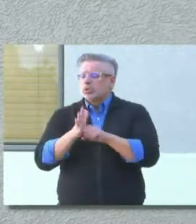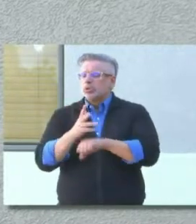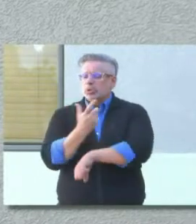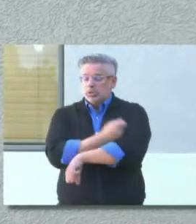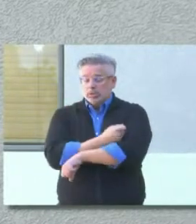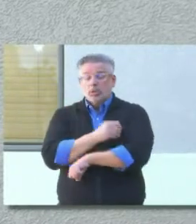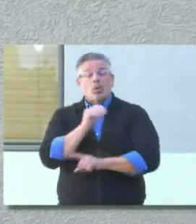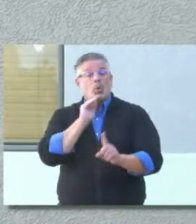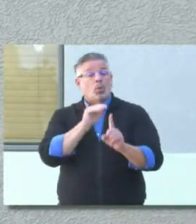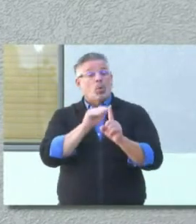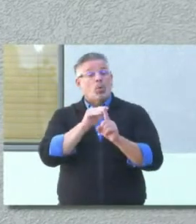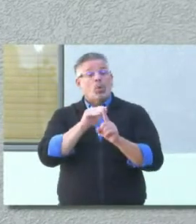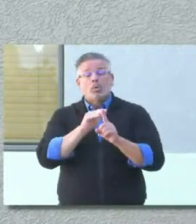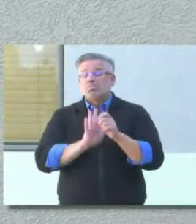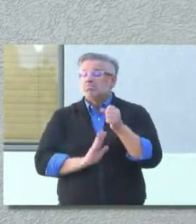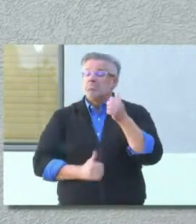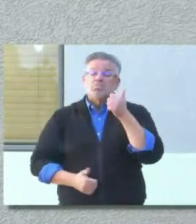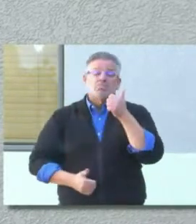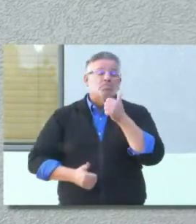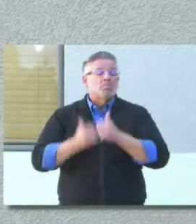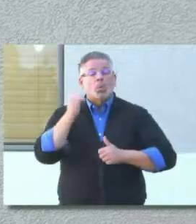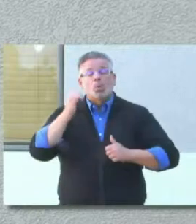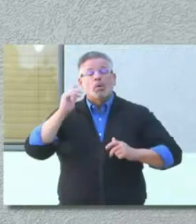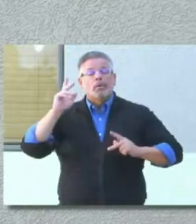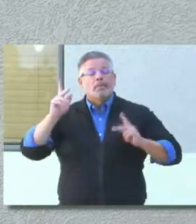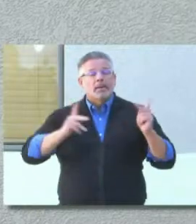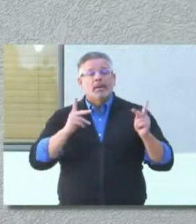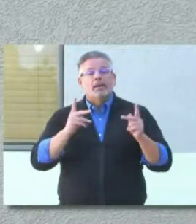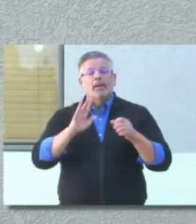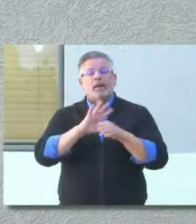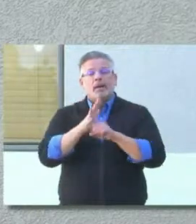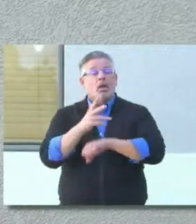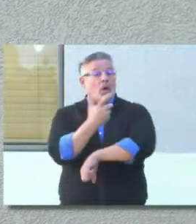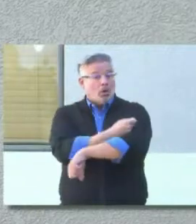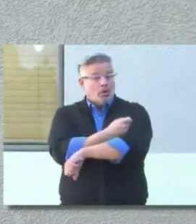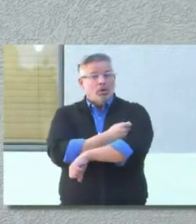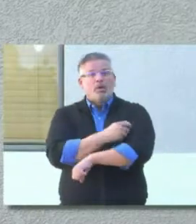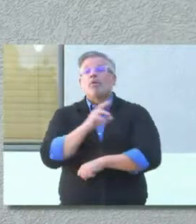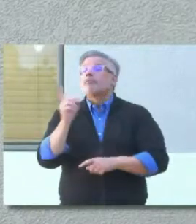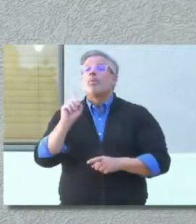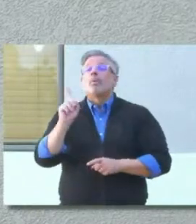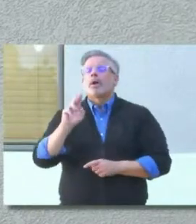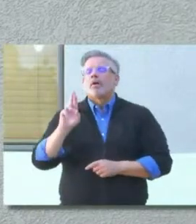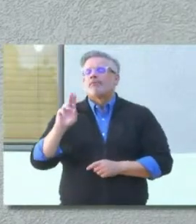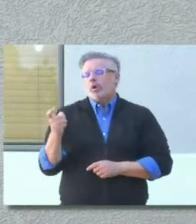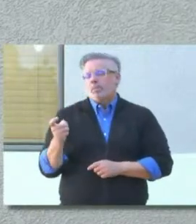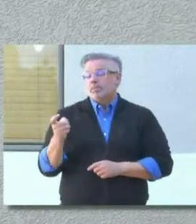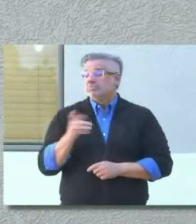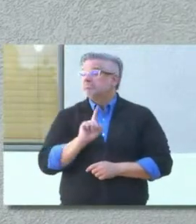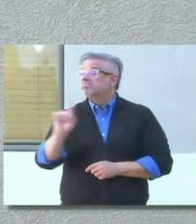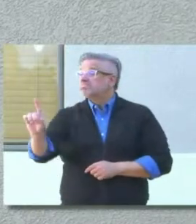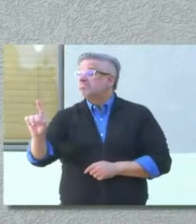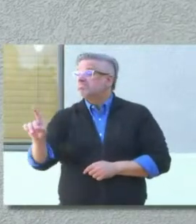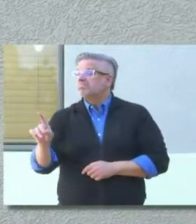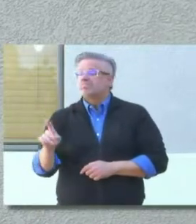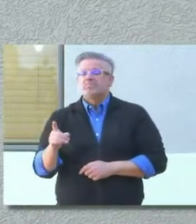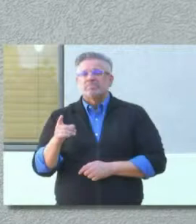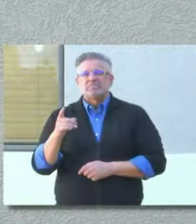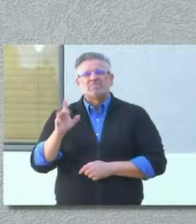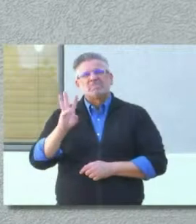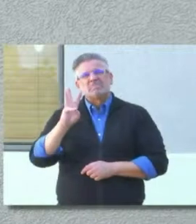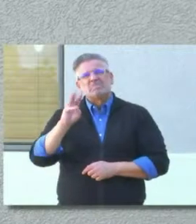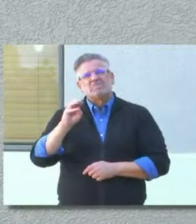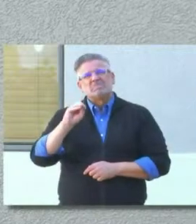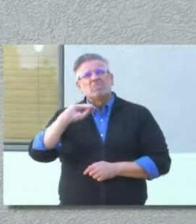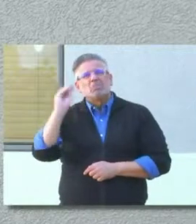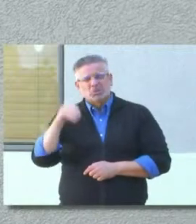note that the overwhelming majority of people that are getting their boosters are getting them at pharmacies. In fact, just shy of